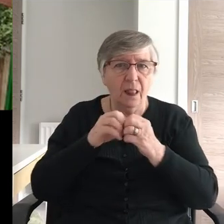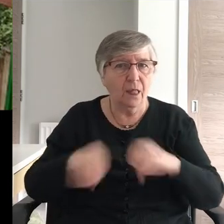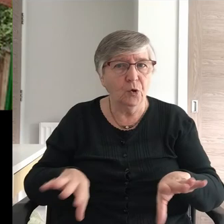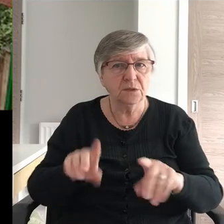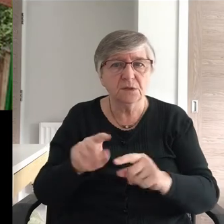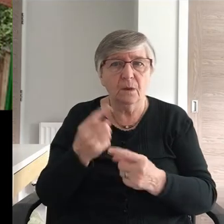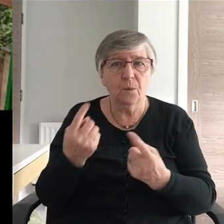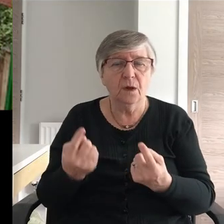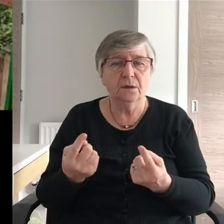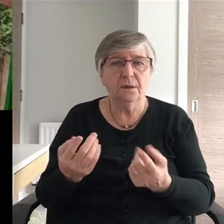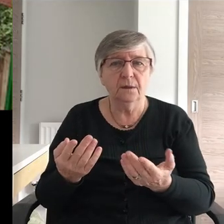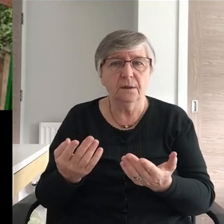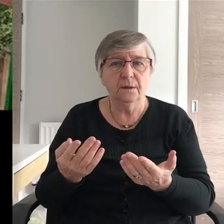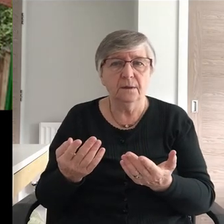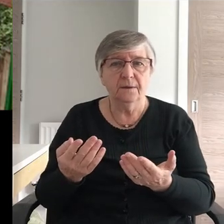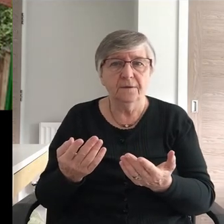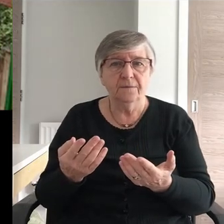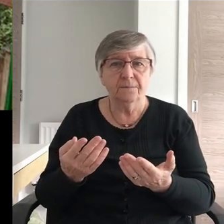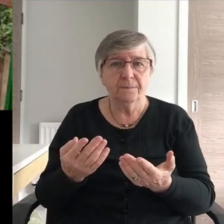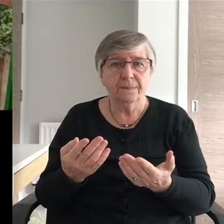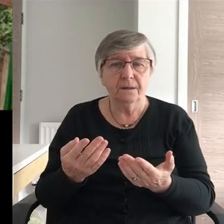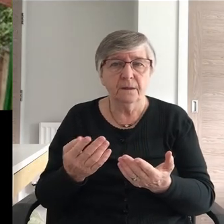are bereaved,